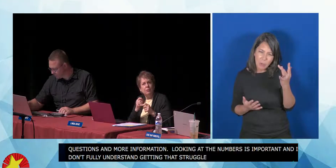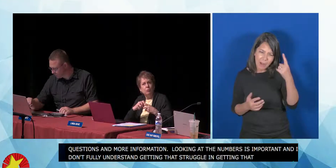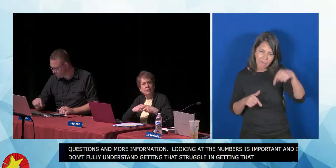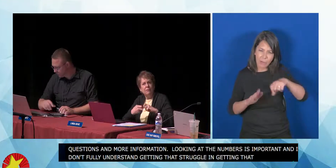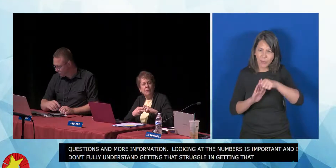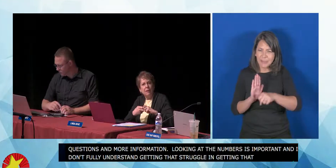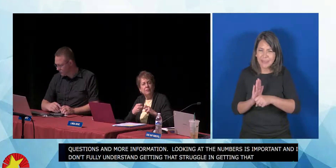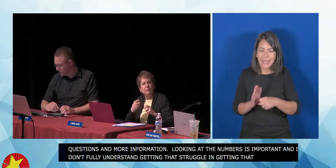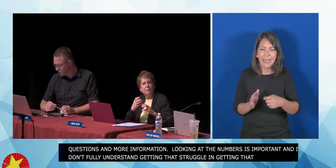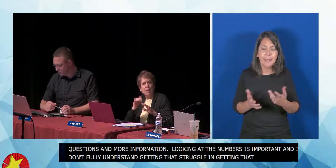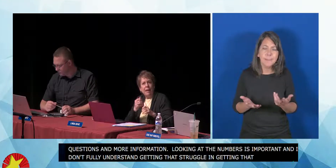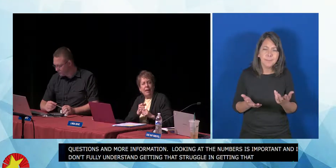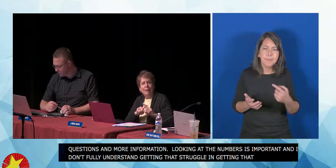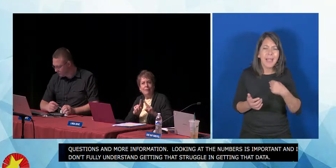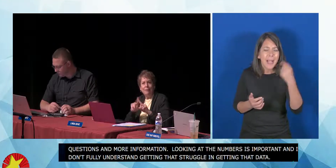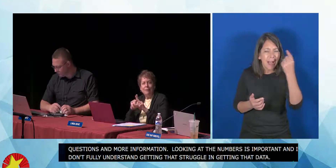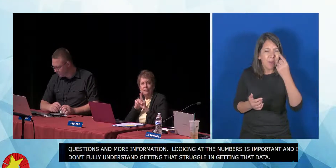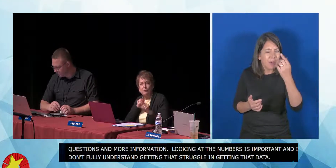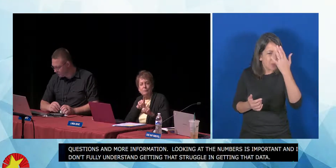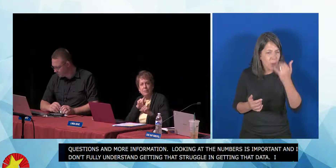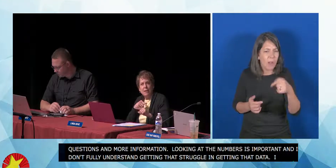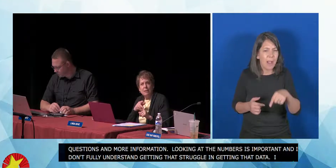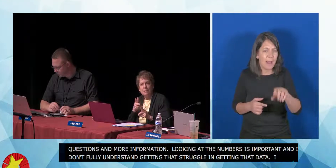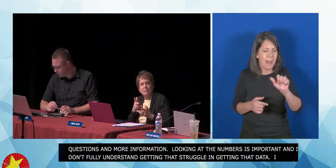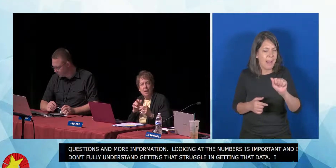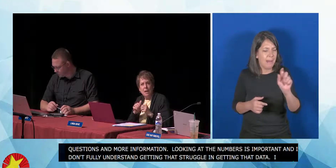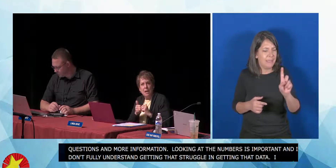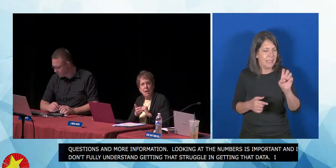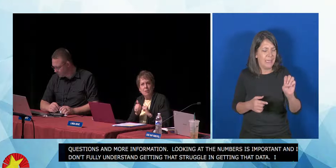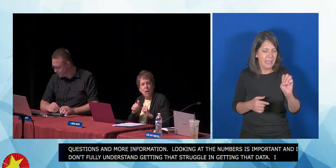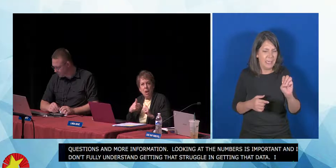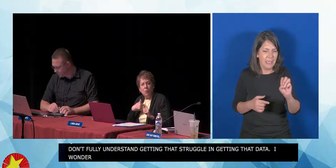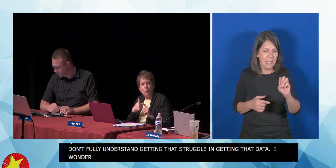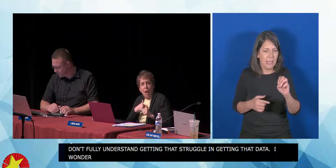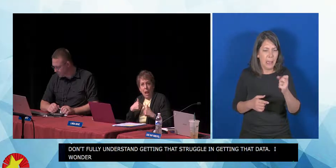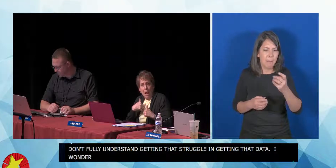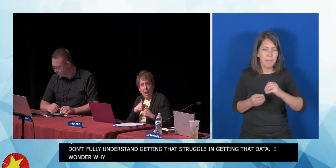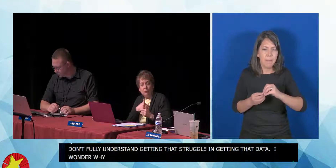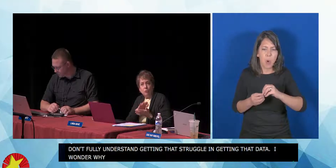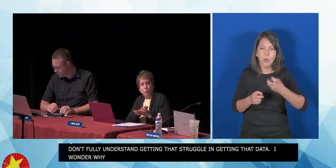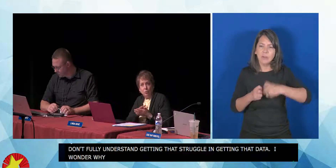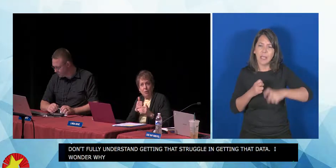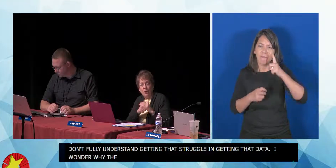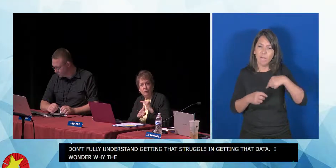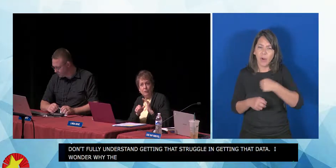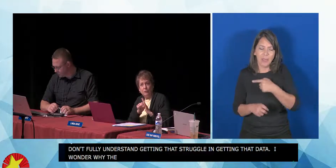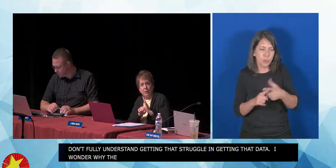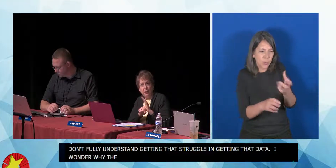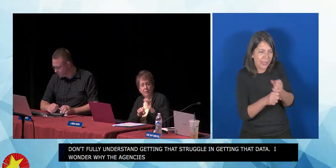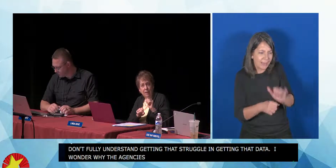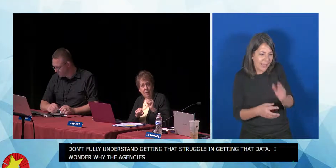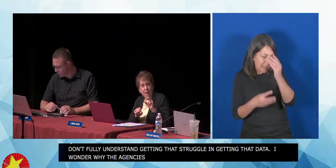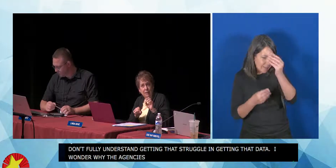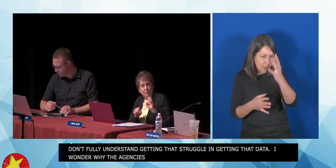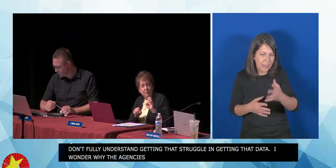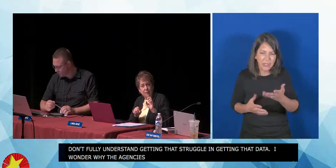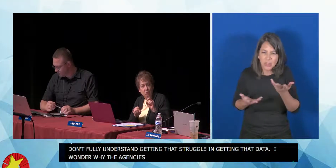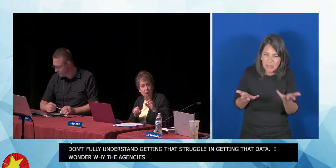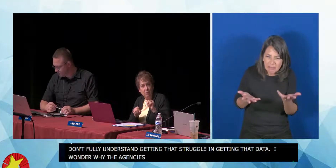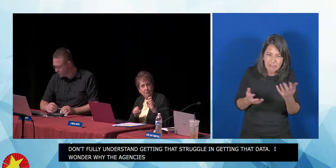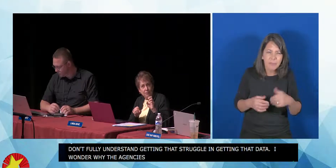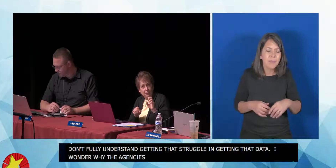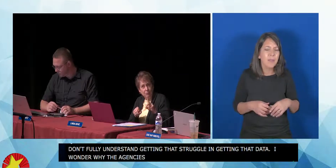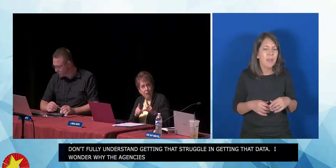I wonder why that ADE has made that so difficult and hasn't responded or has responded with different answers.